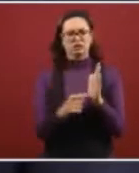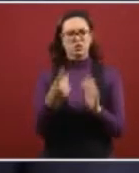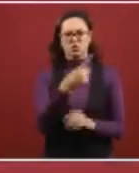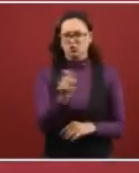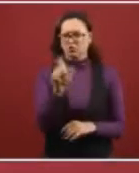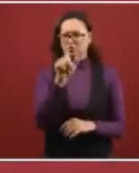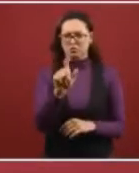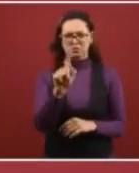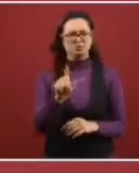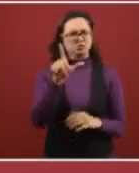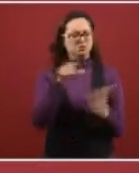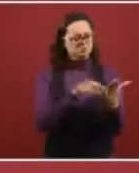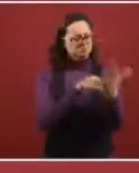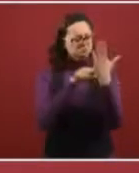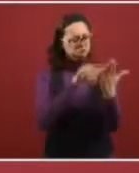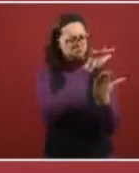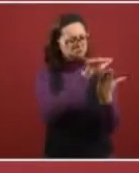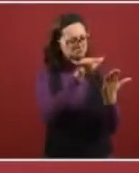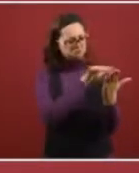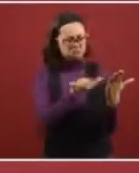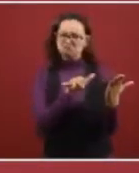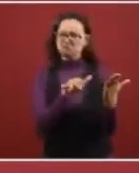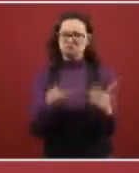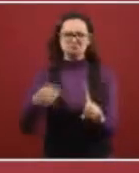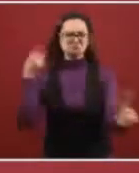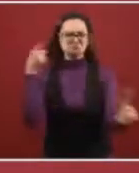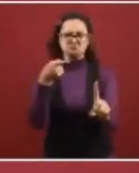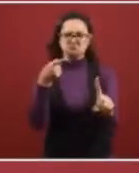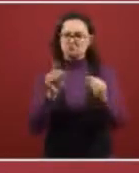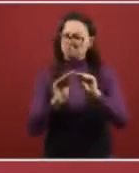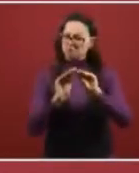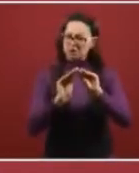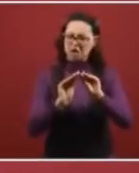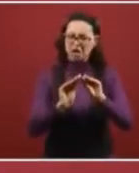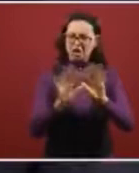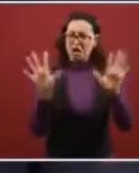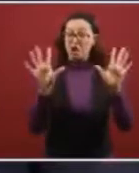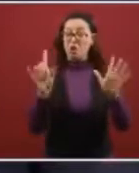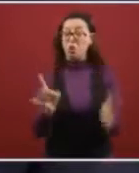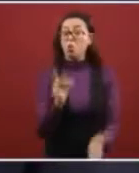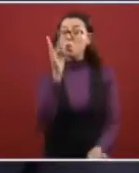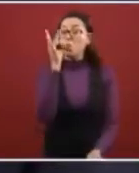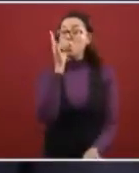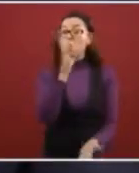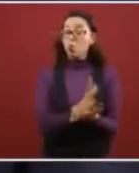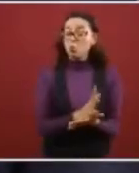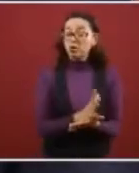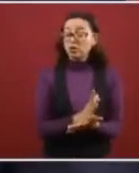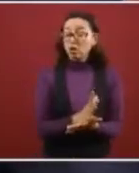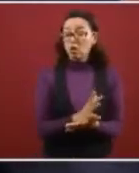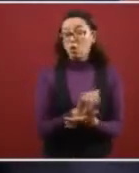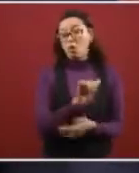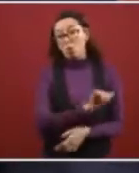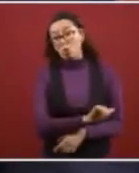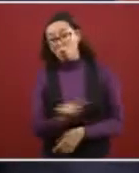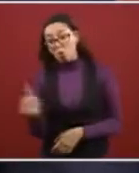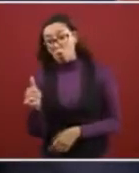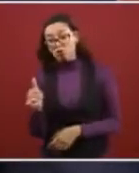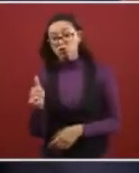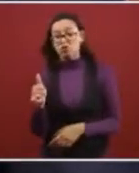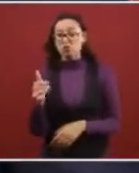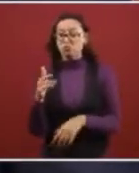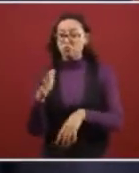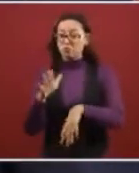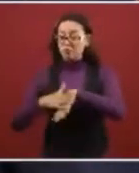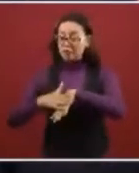What Article 127 says. Solo hay excepciones. There's only exceptions in cases